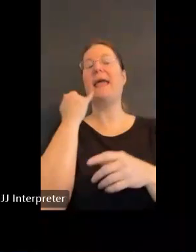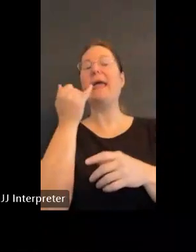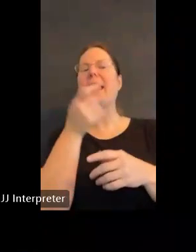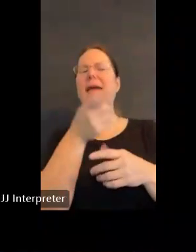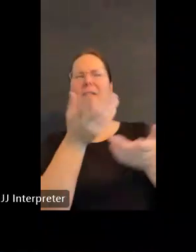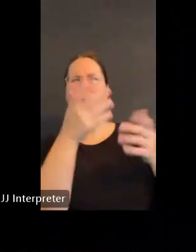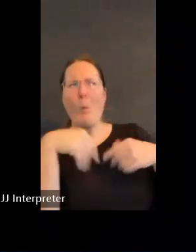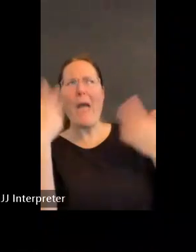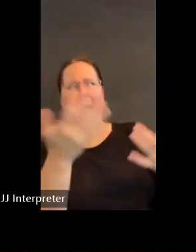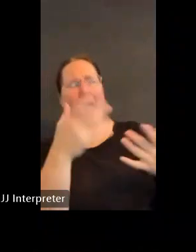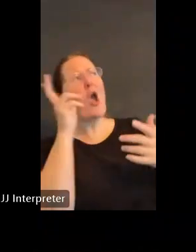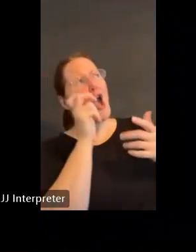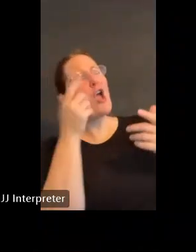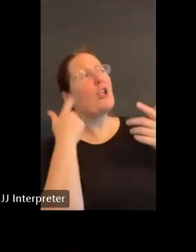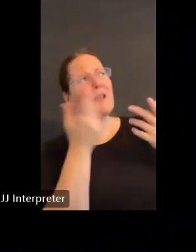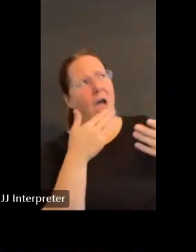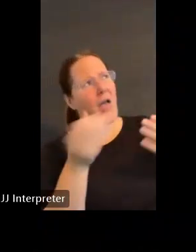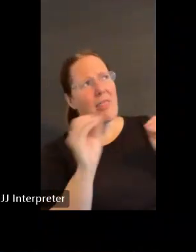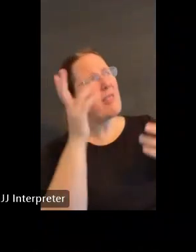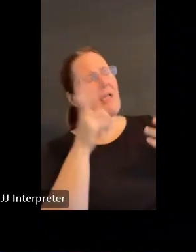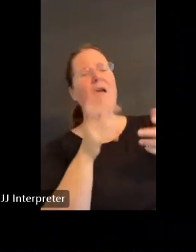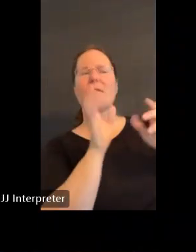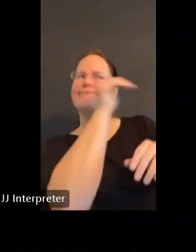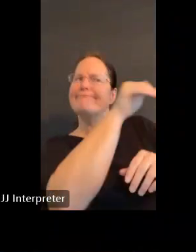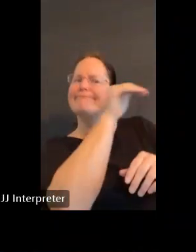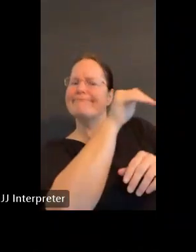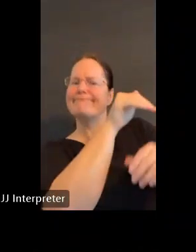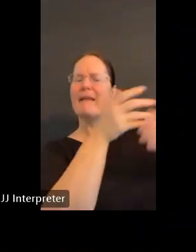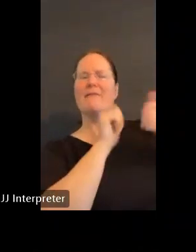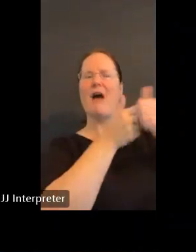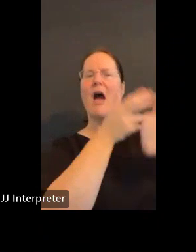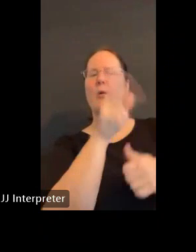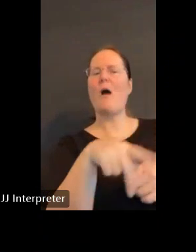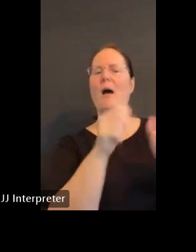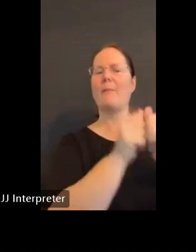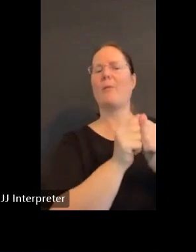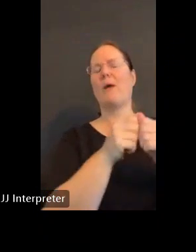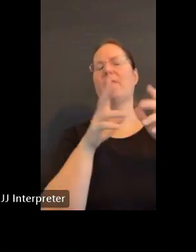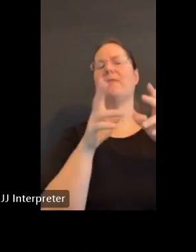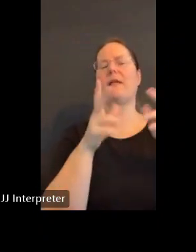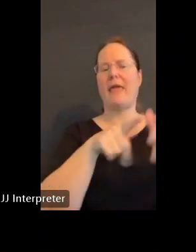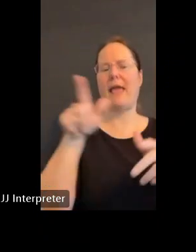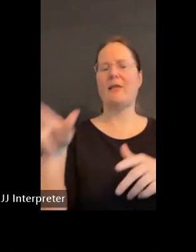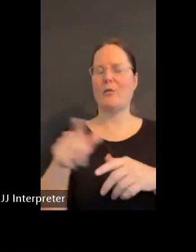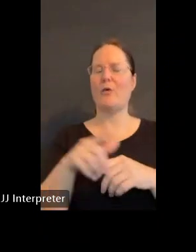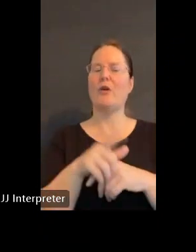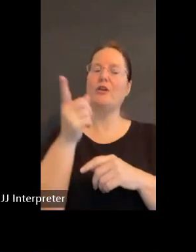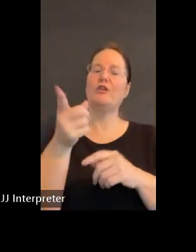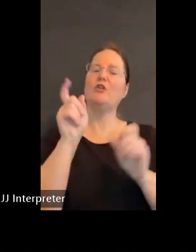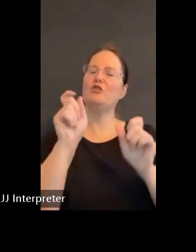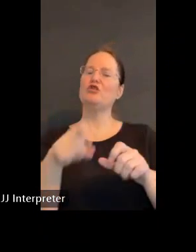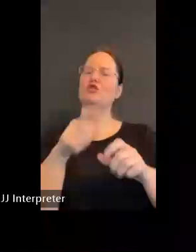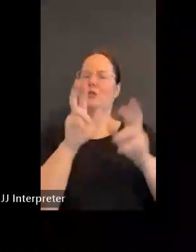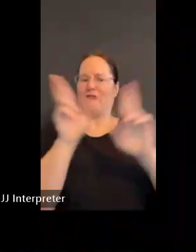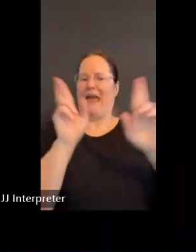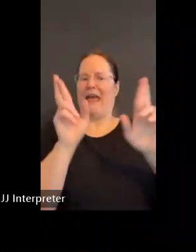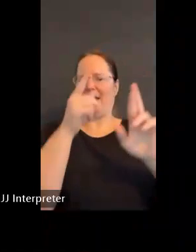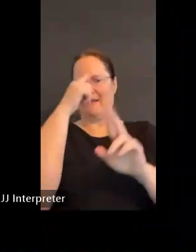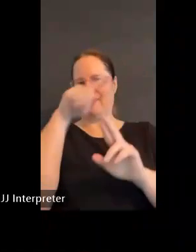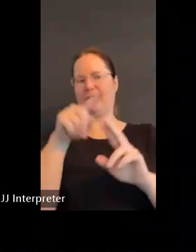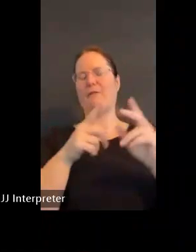response. Having documentation ready to submit regarding your disability-related need for accommodation modification, that can